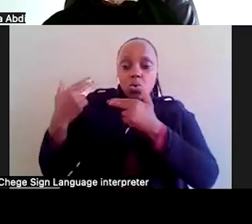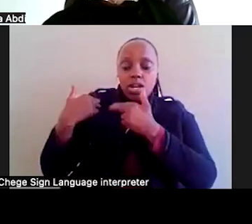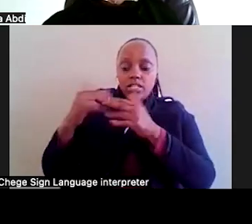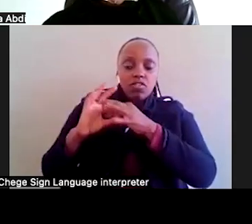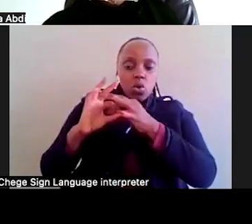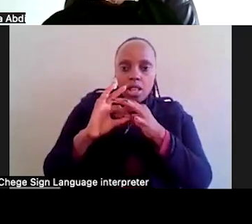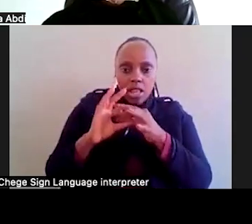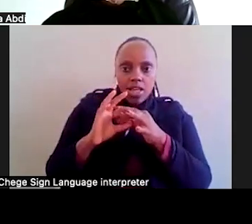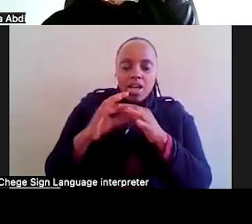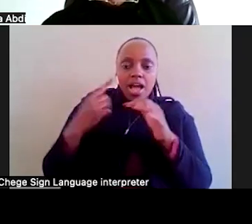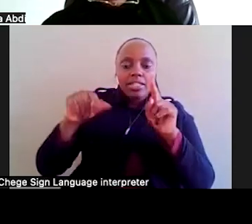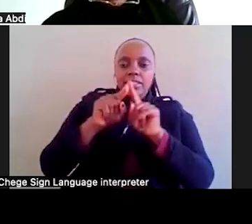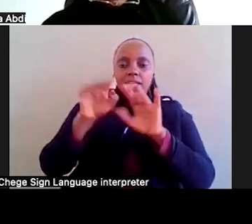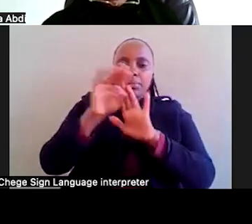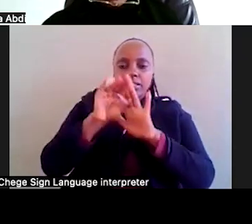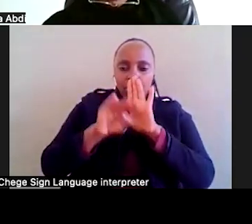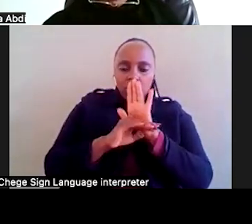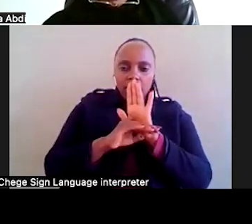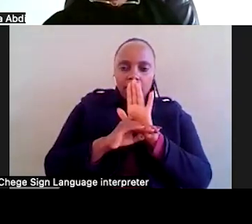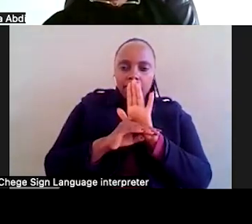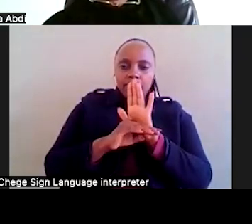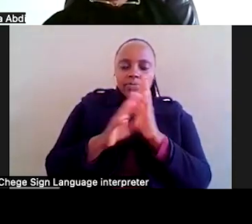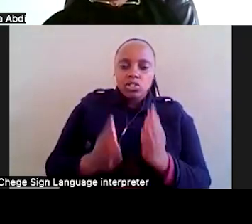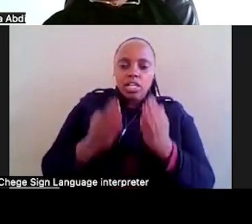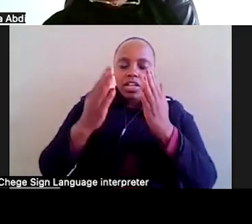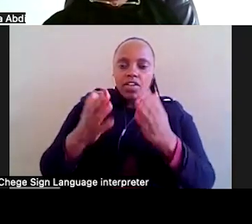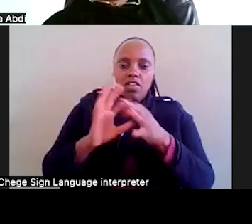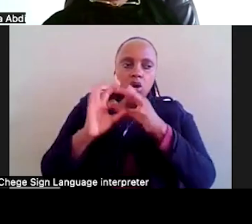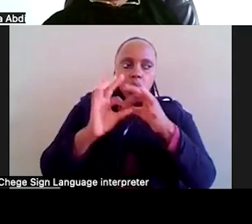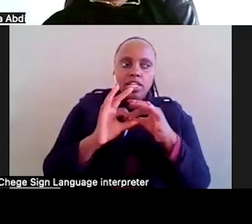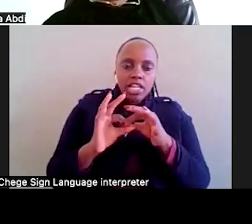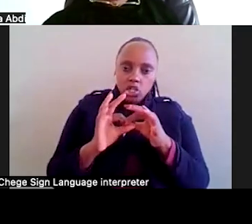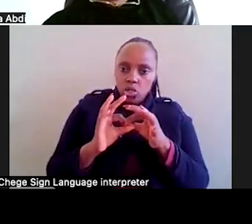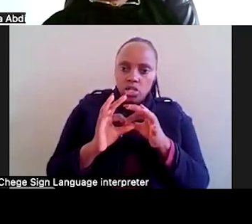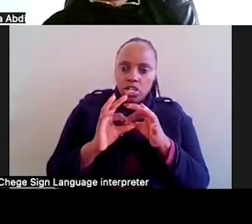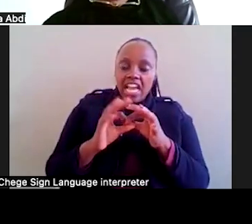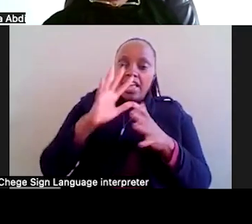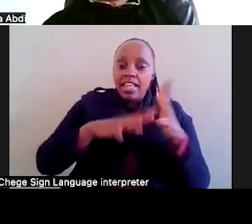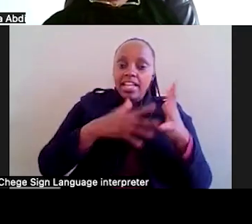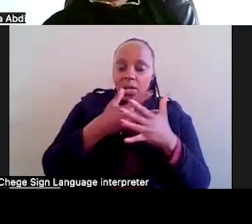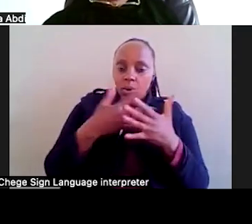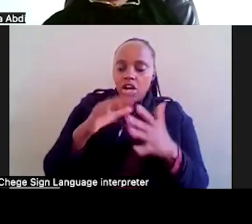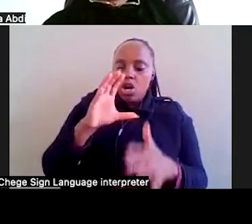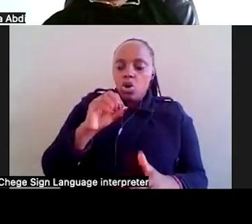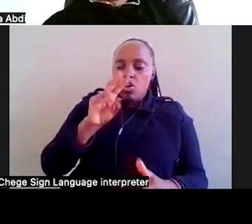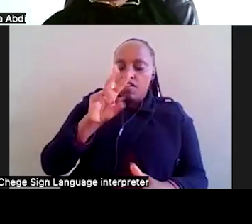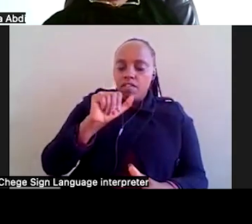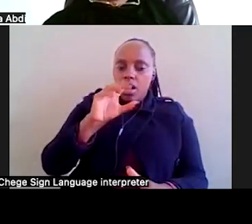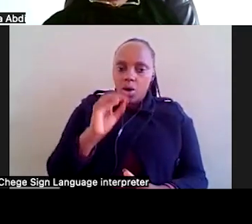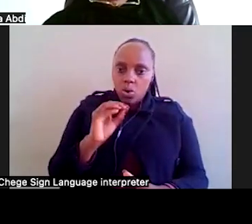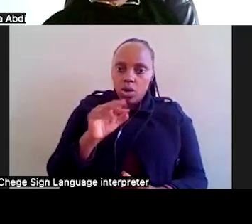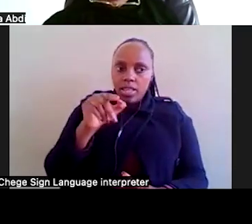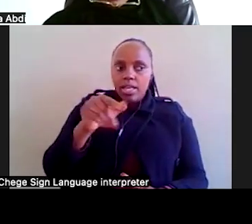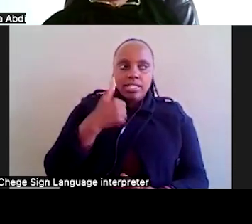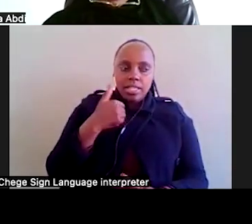as a program, handing over the coordination of the network to COVAO was